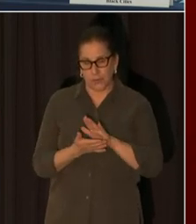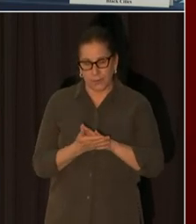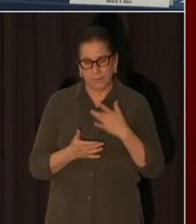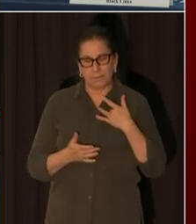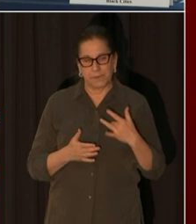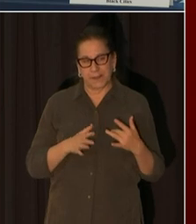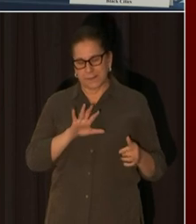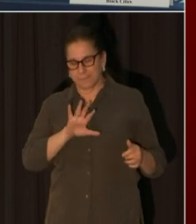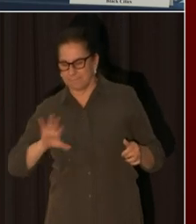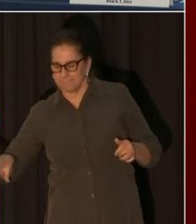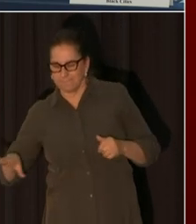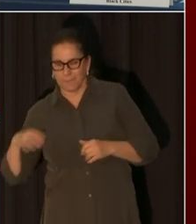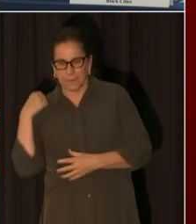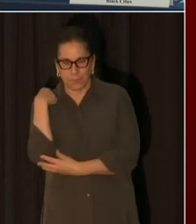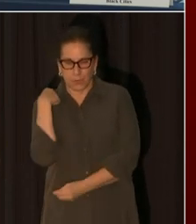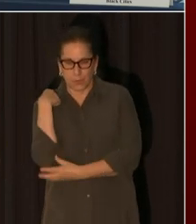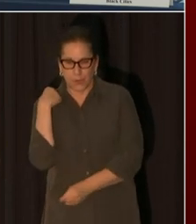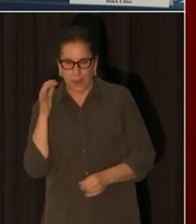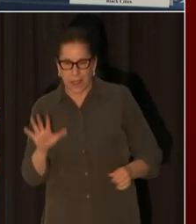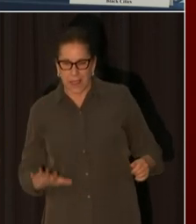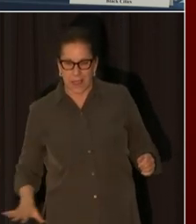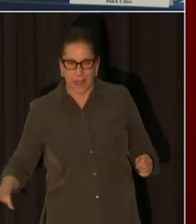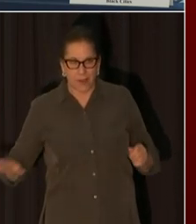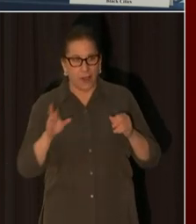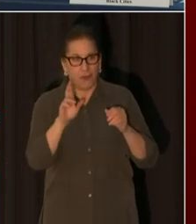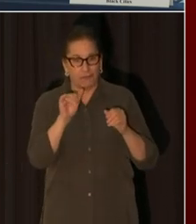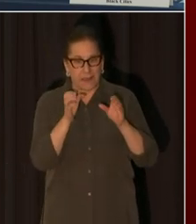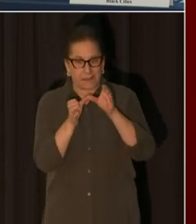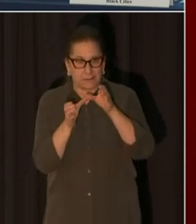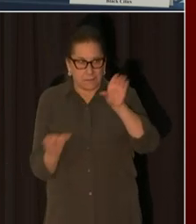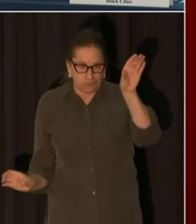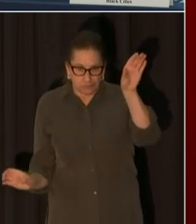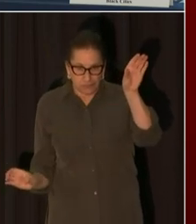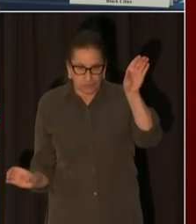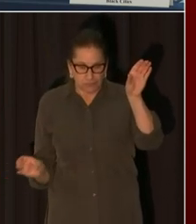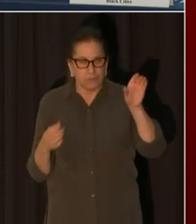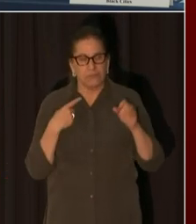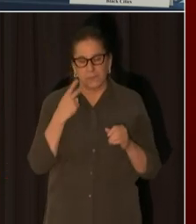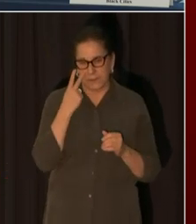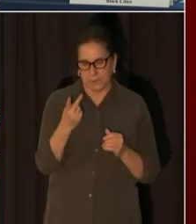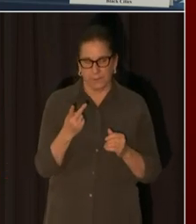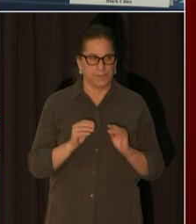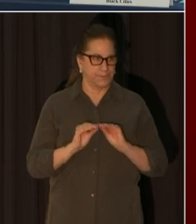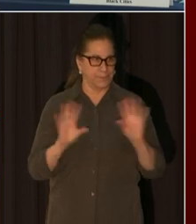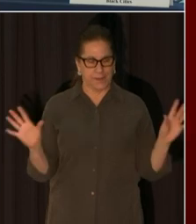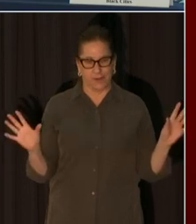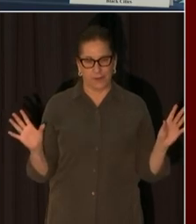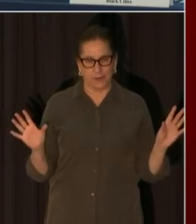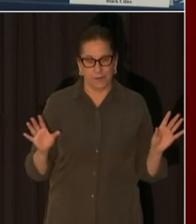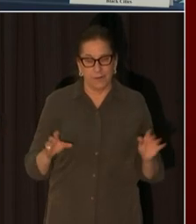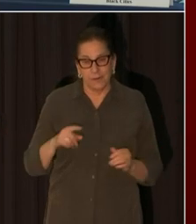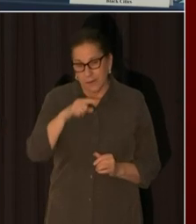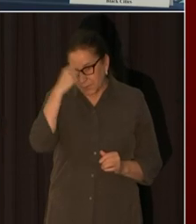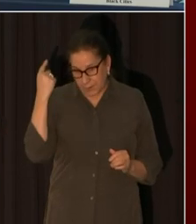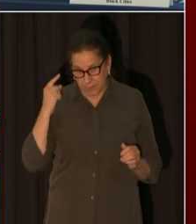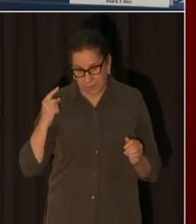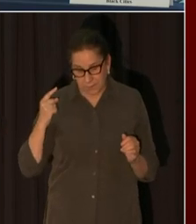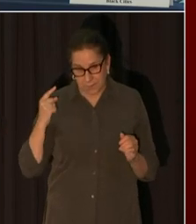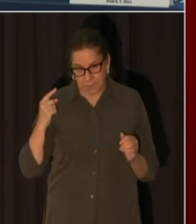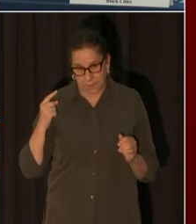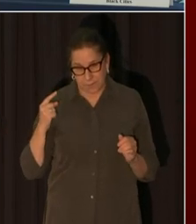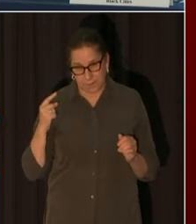The racial divides can also be seen on the same maps. The black share of the population in Ward 3